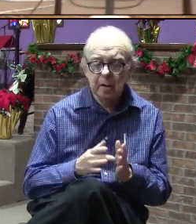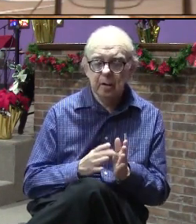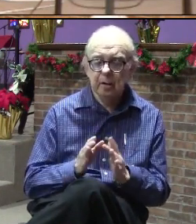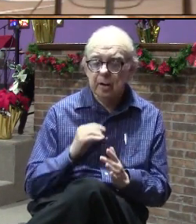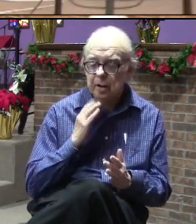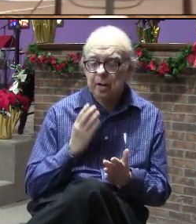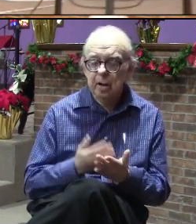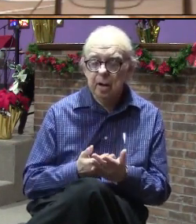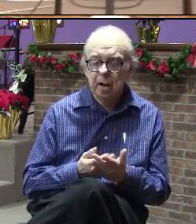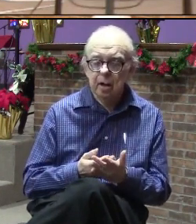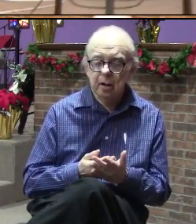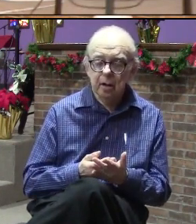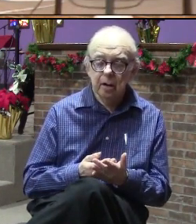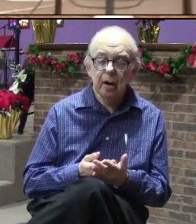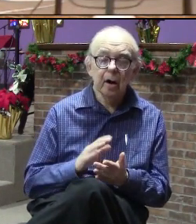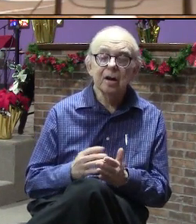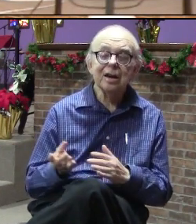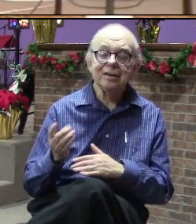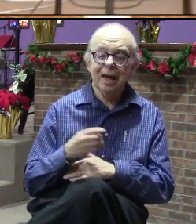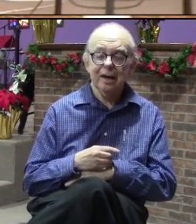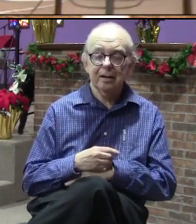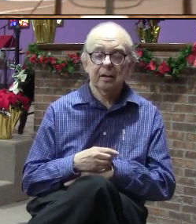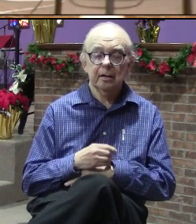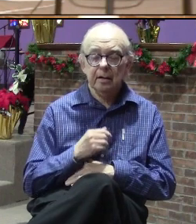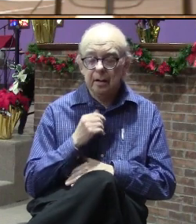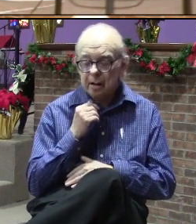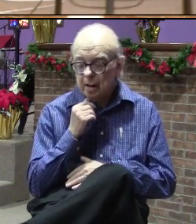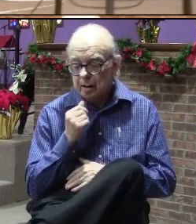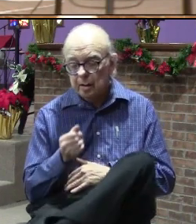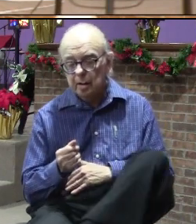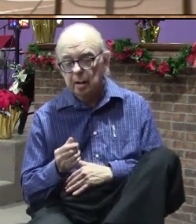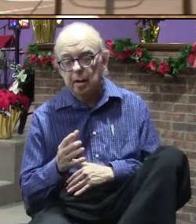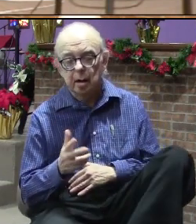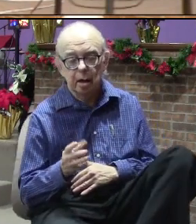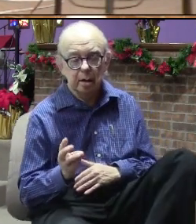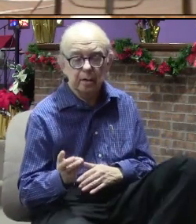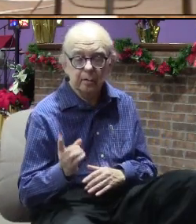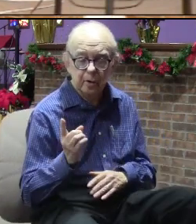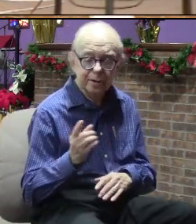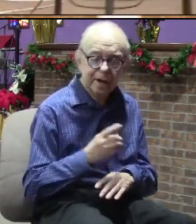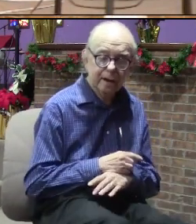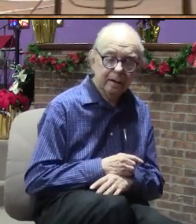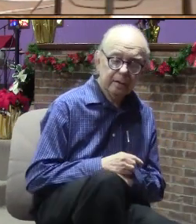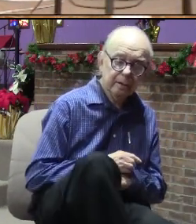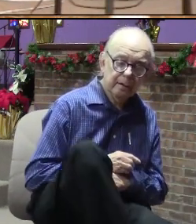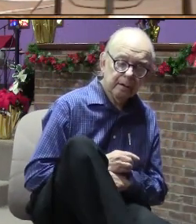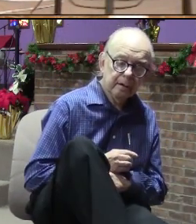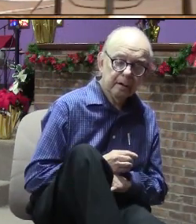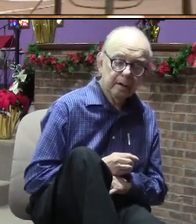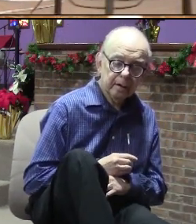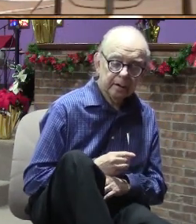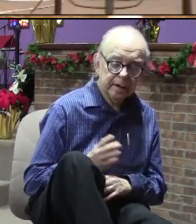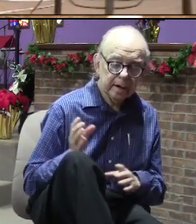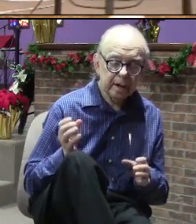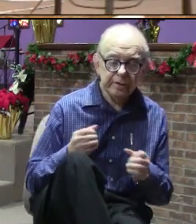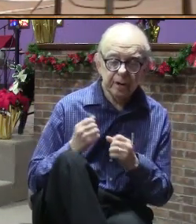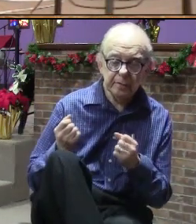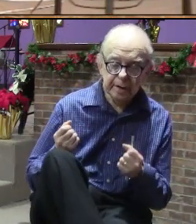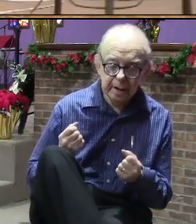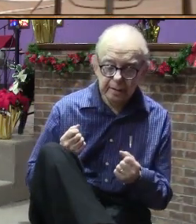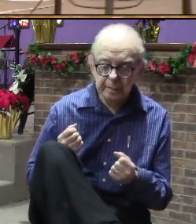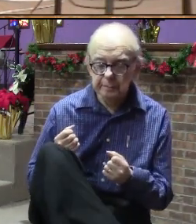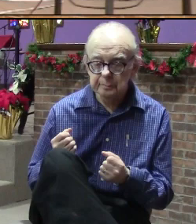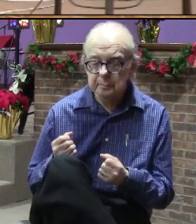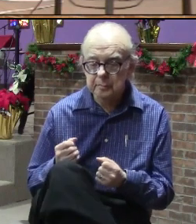was born on a day. Not 365, there was a day. So let's pick it out and let's celebrate it. But